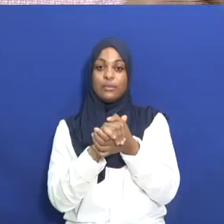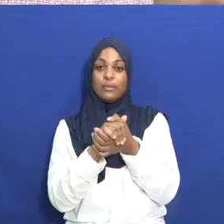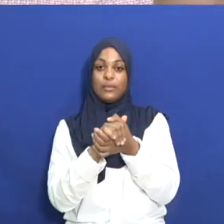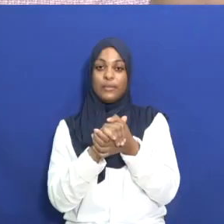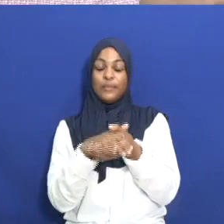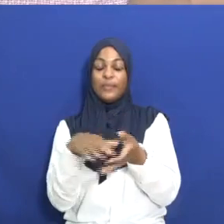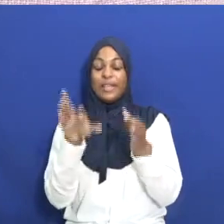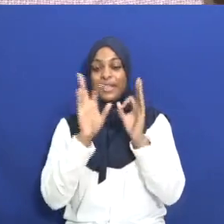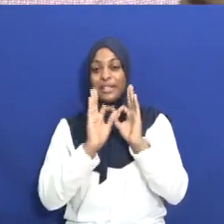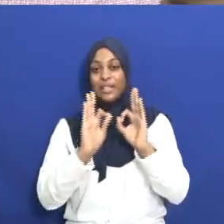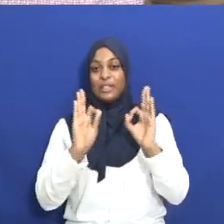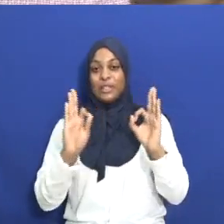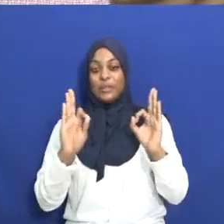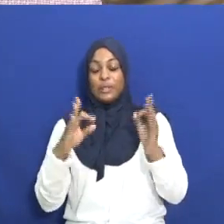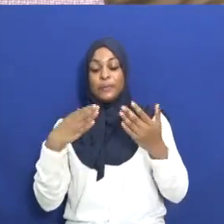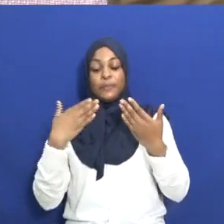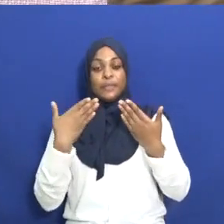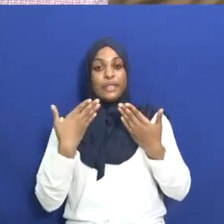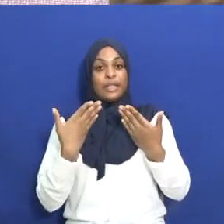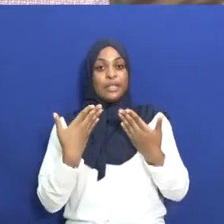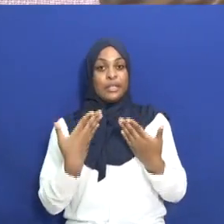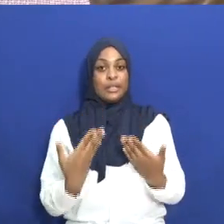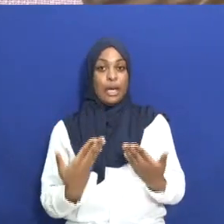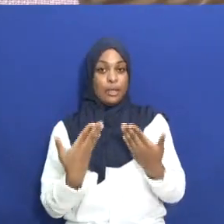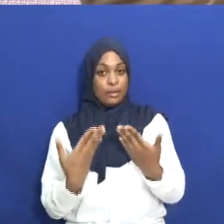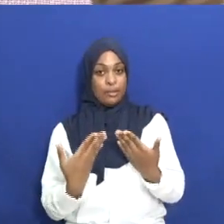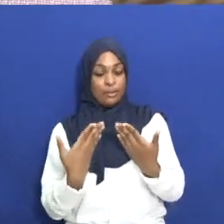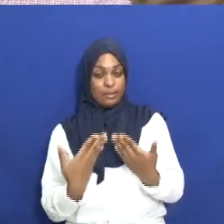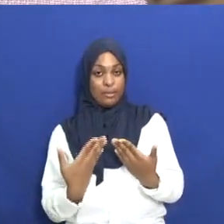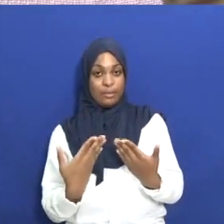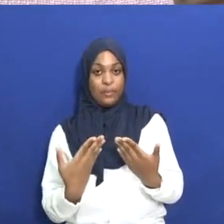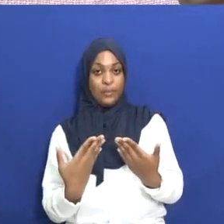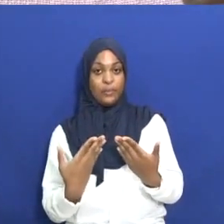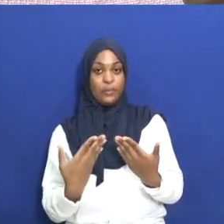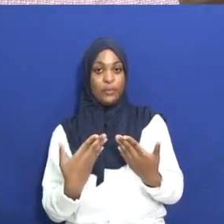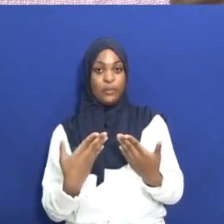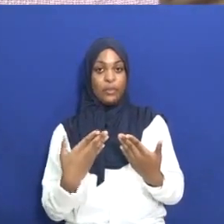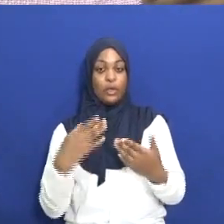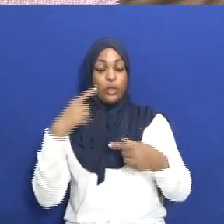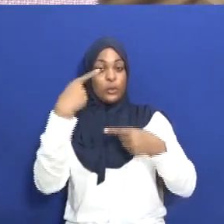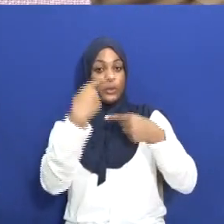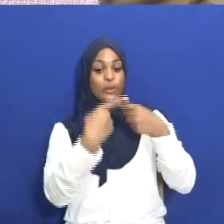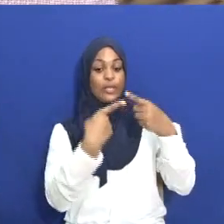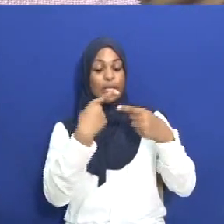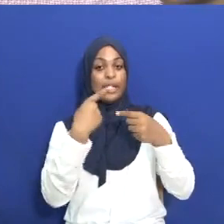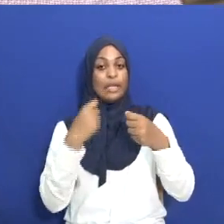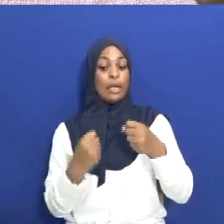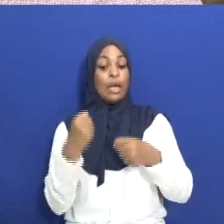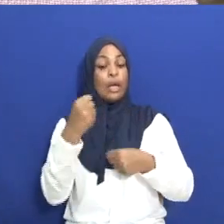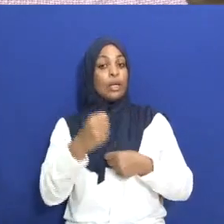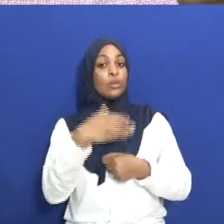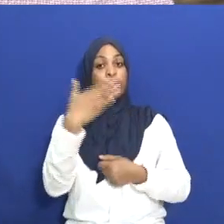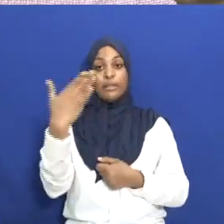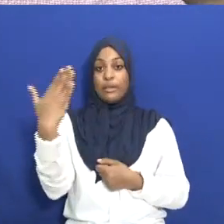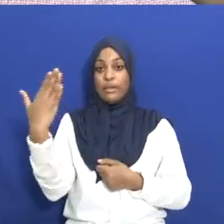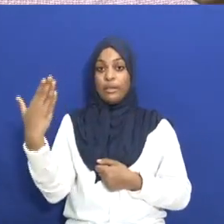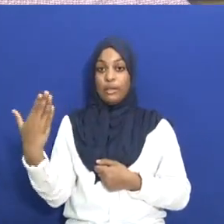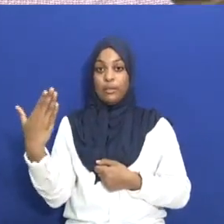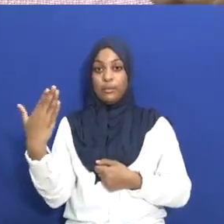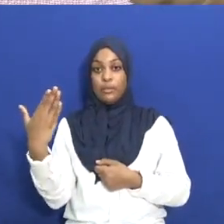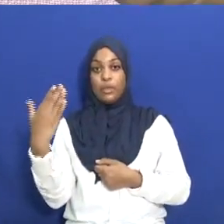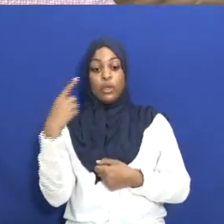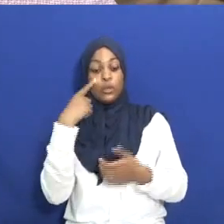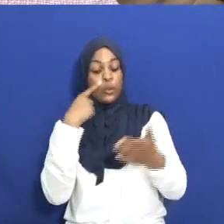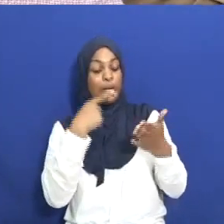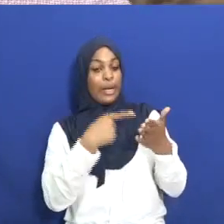Okay, good. So now let's move to another step. Here we want to see the names